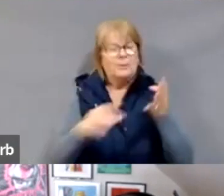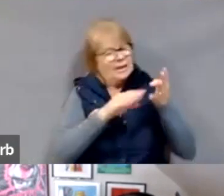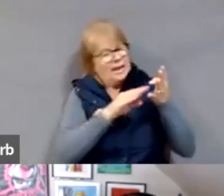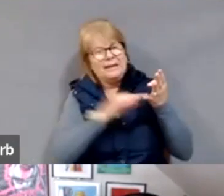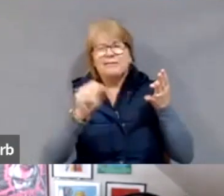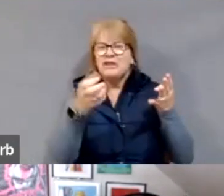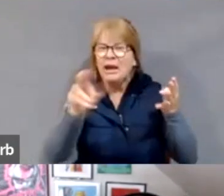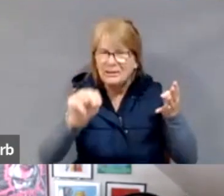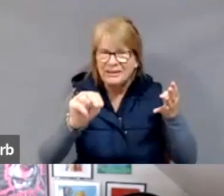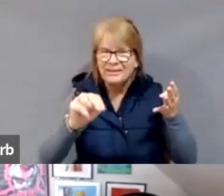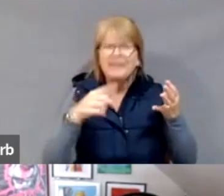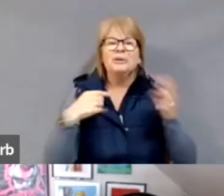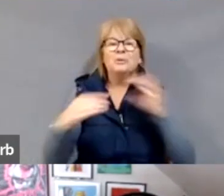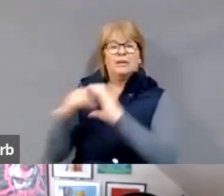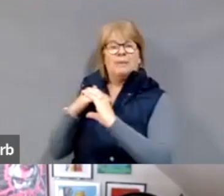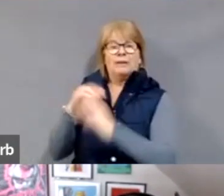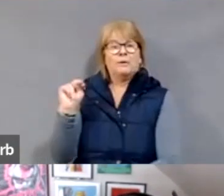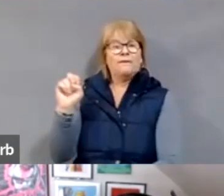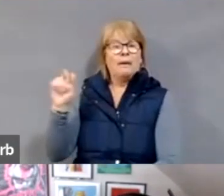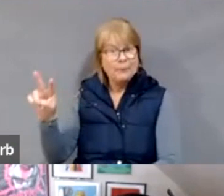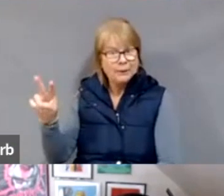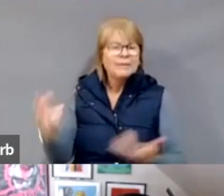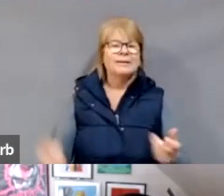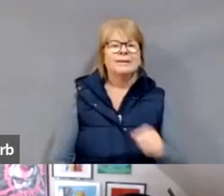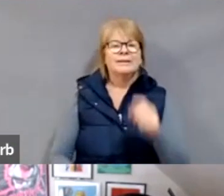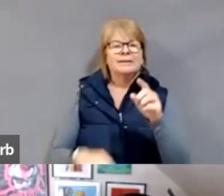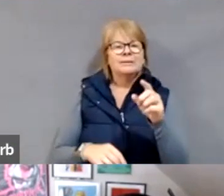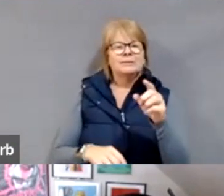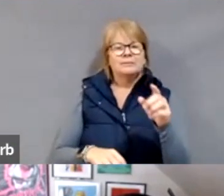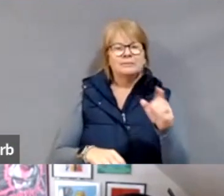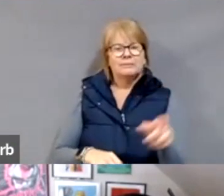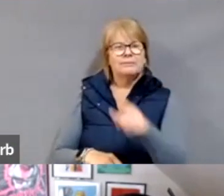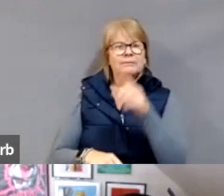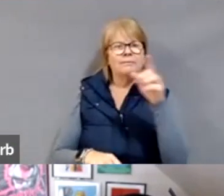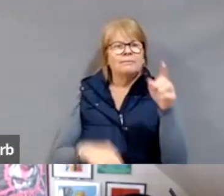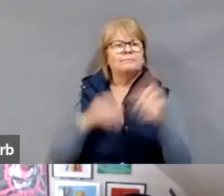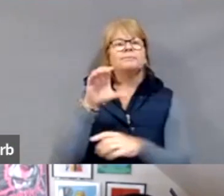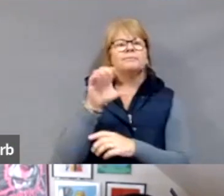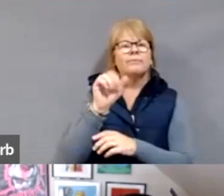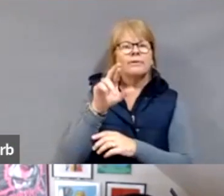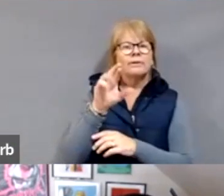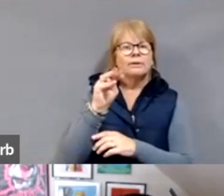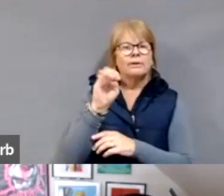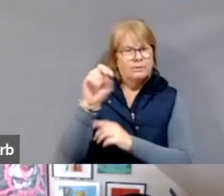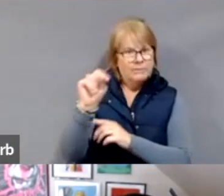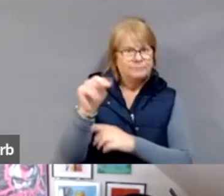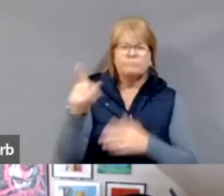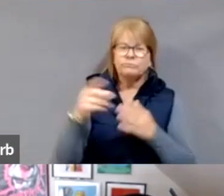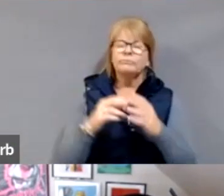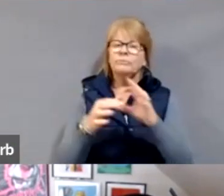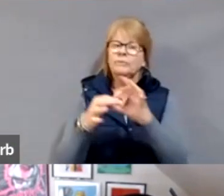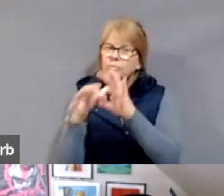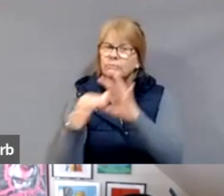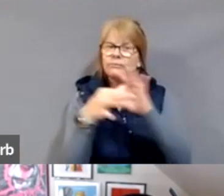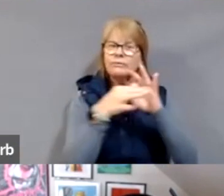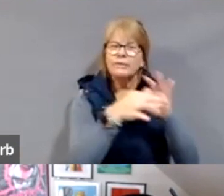January. So in terms of, like, I mean, you're building relationships, but how do you, like, I mean, like, for example, I mean, there's a